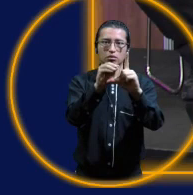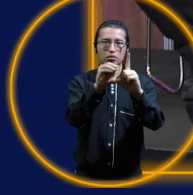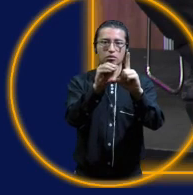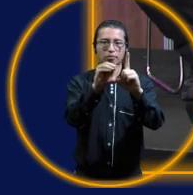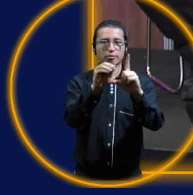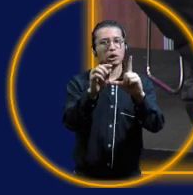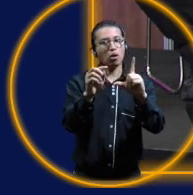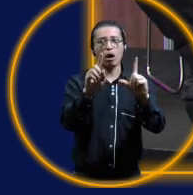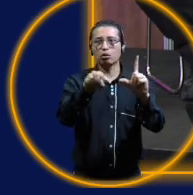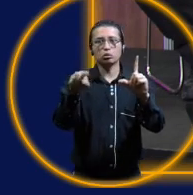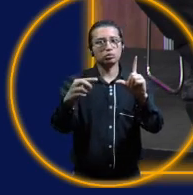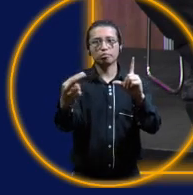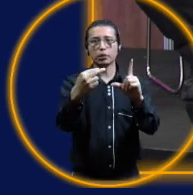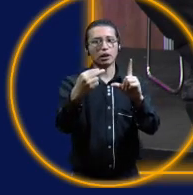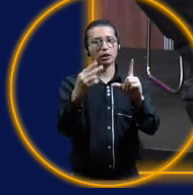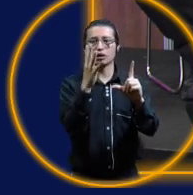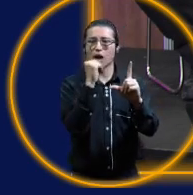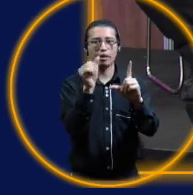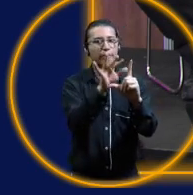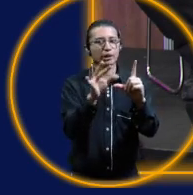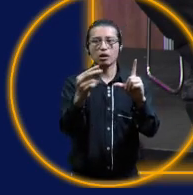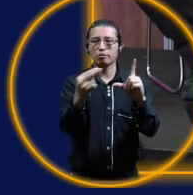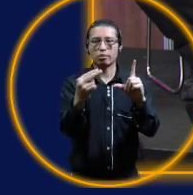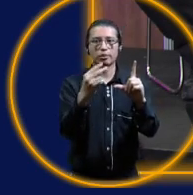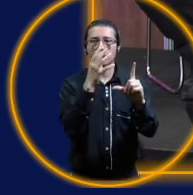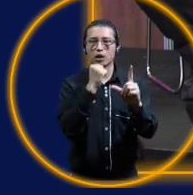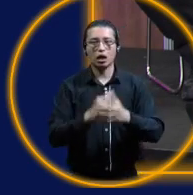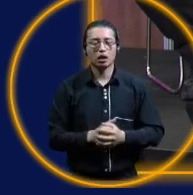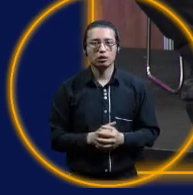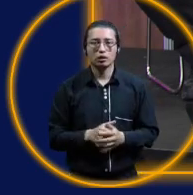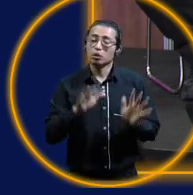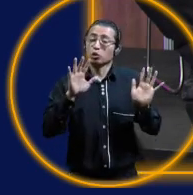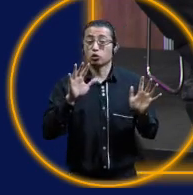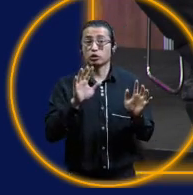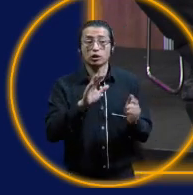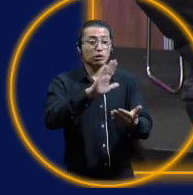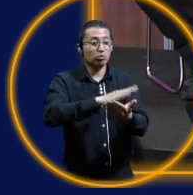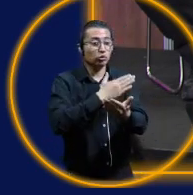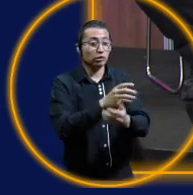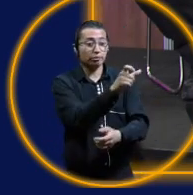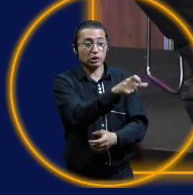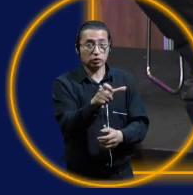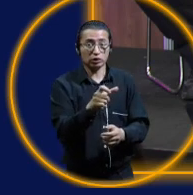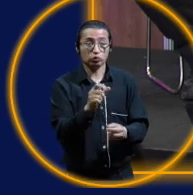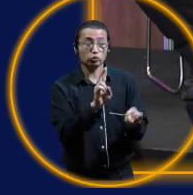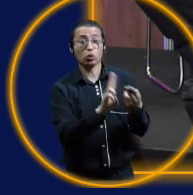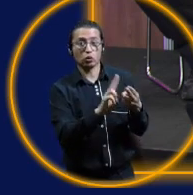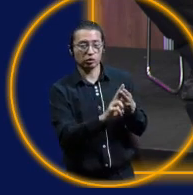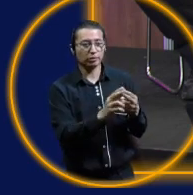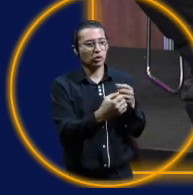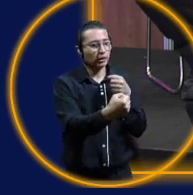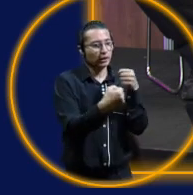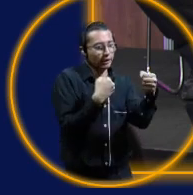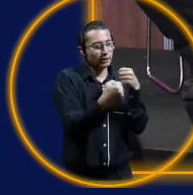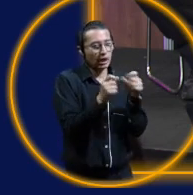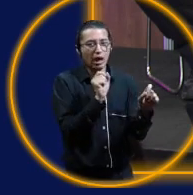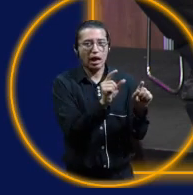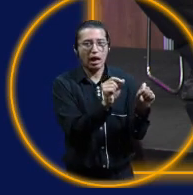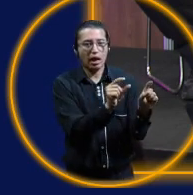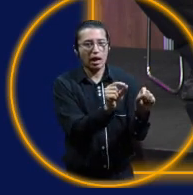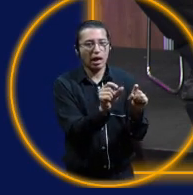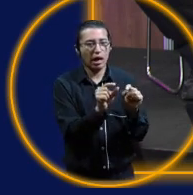means interviewing musicians you know, if that means having a like an online diary of sorts of